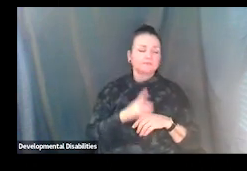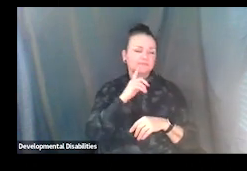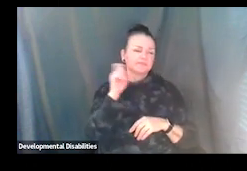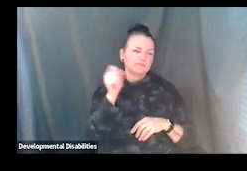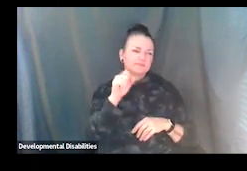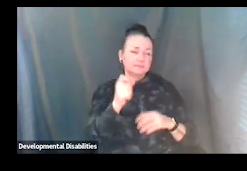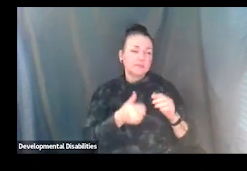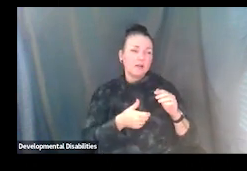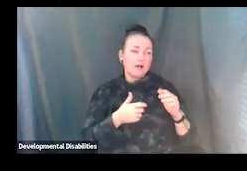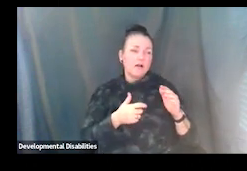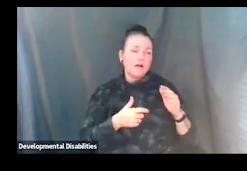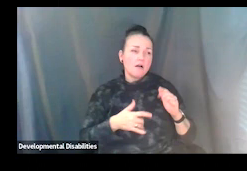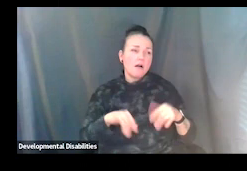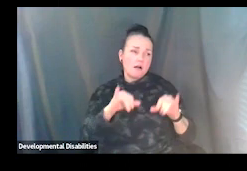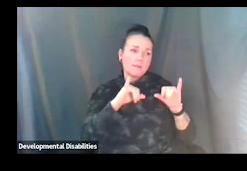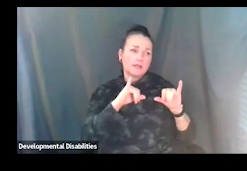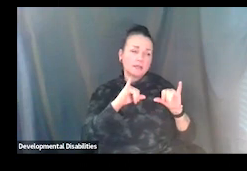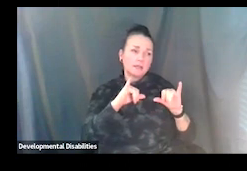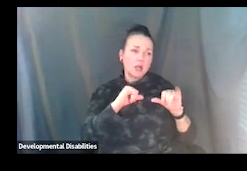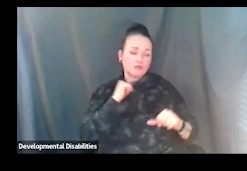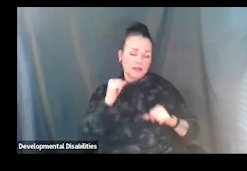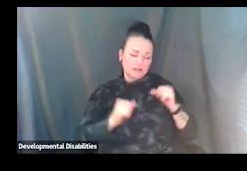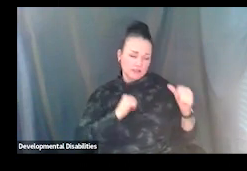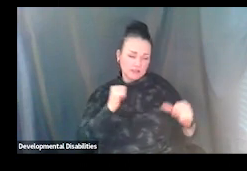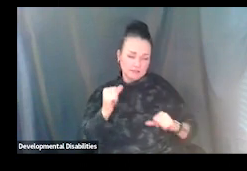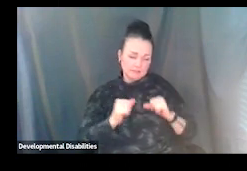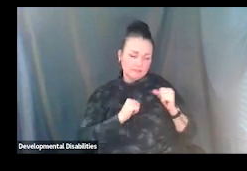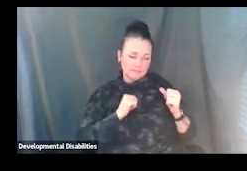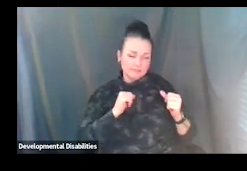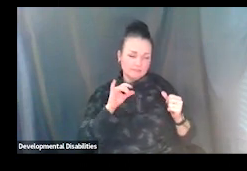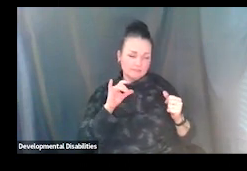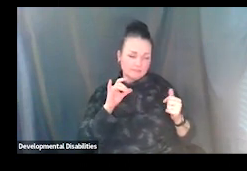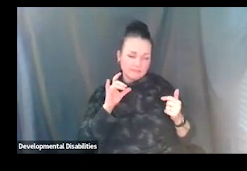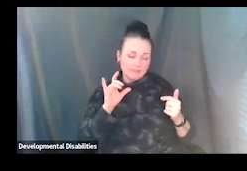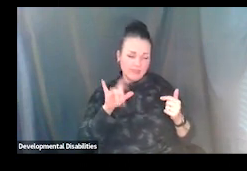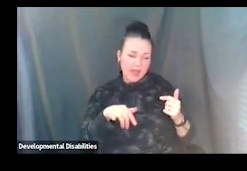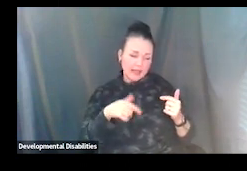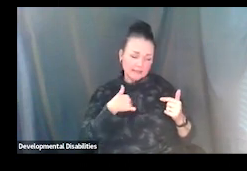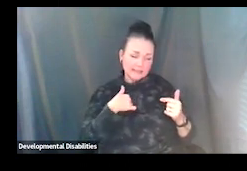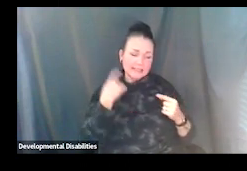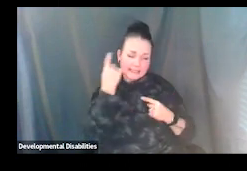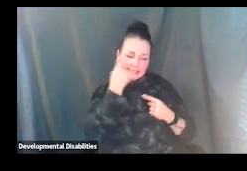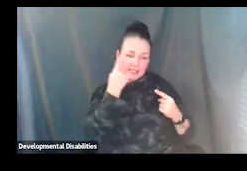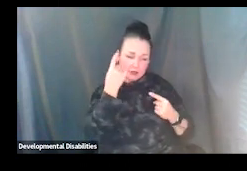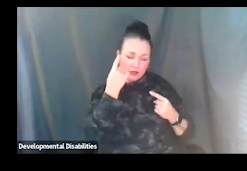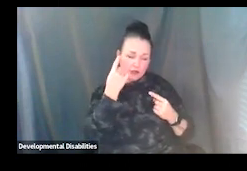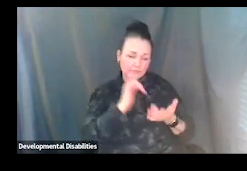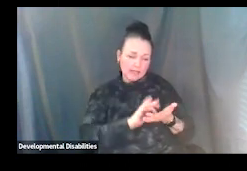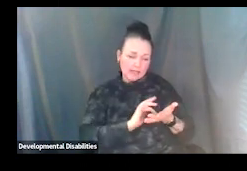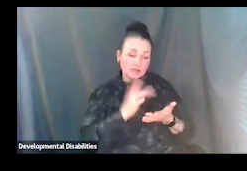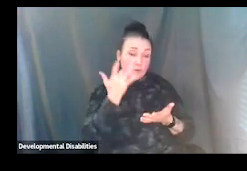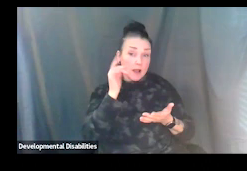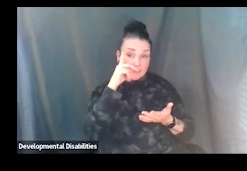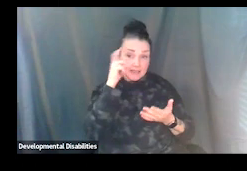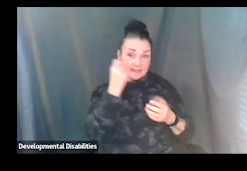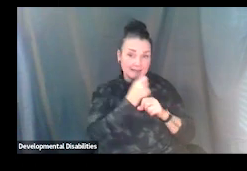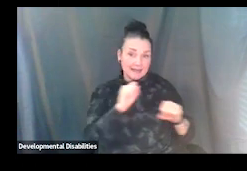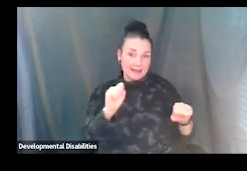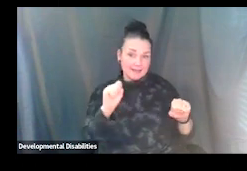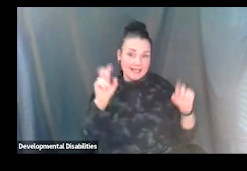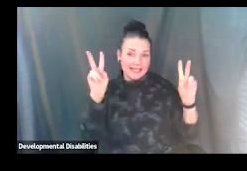the aggression piece Yep. that makes me consider trying medication because it's becoming a safety issue. Right.